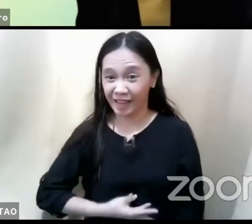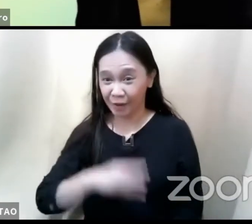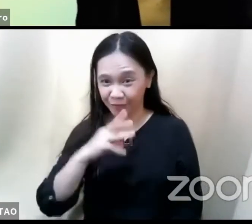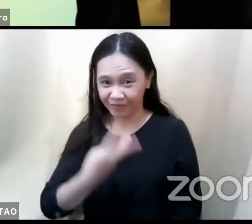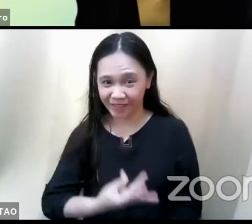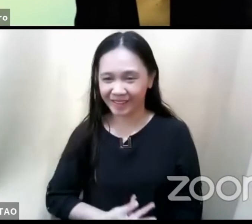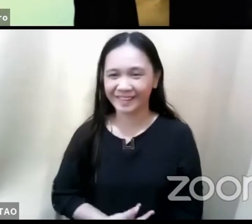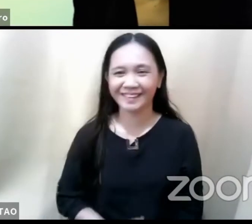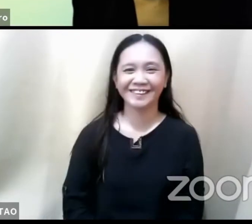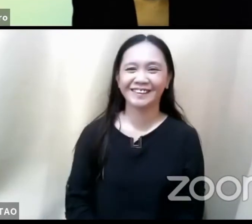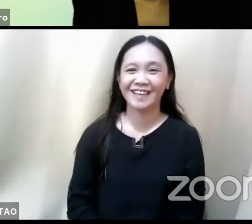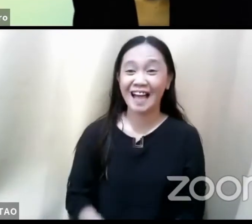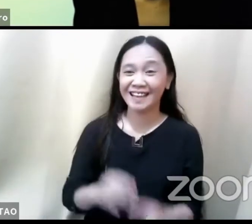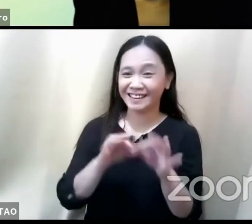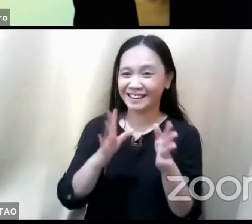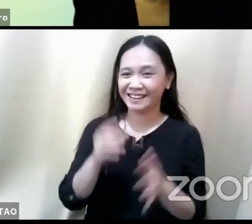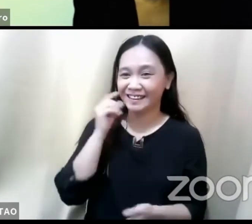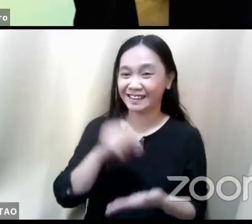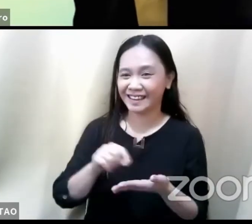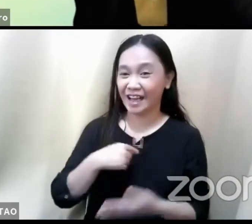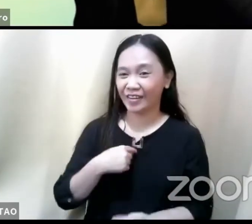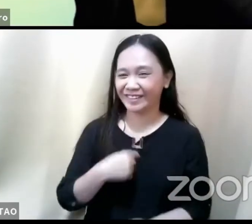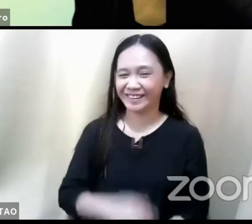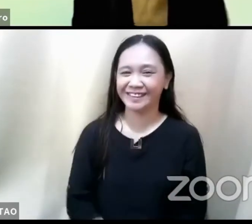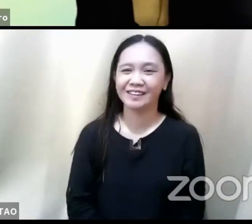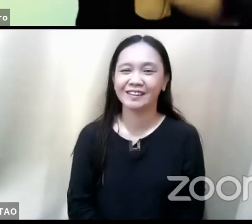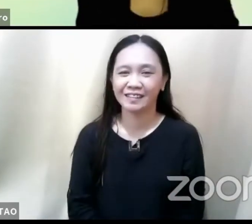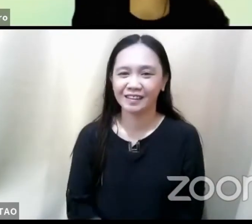welcome, Jen. Okay.